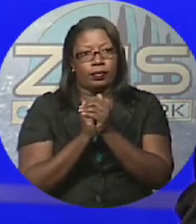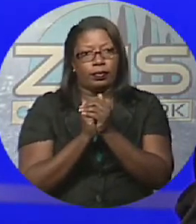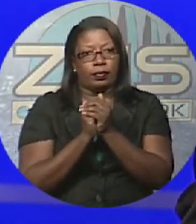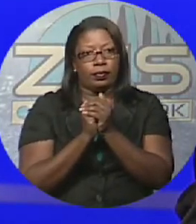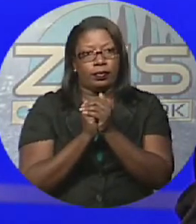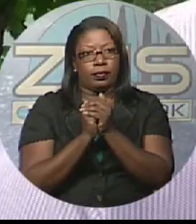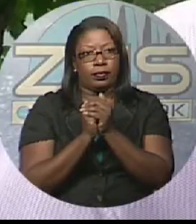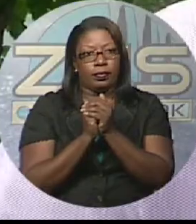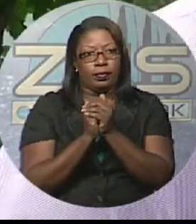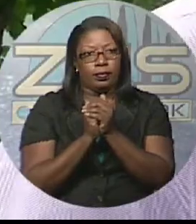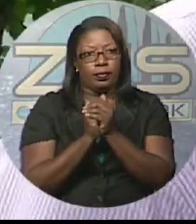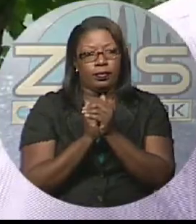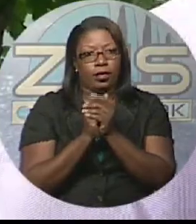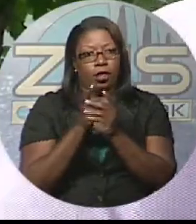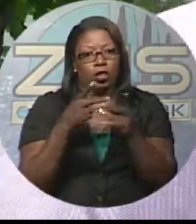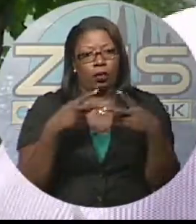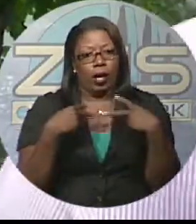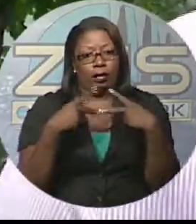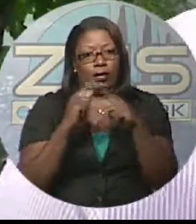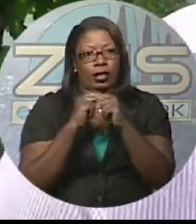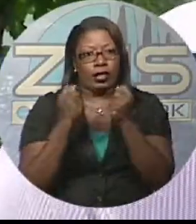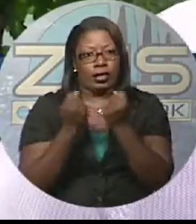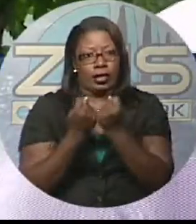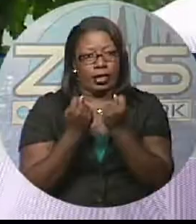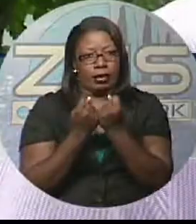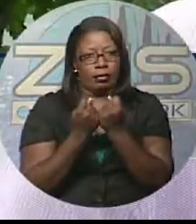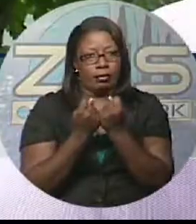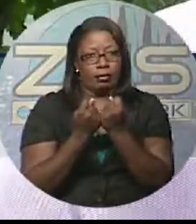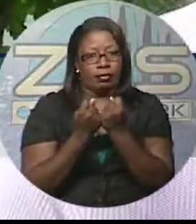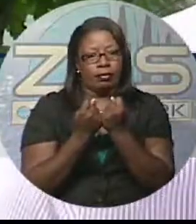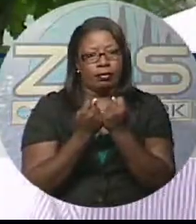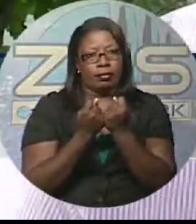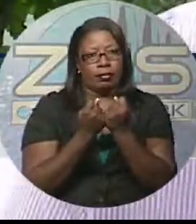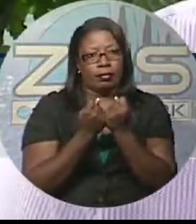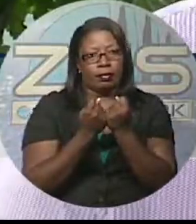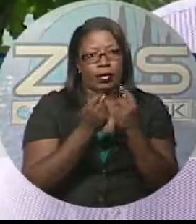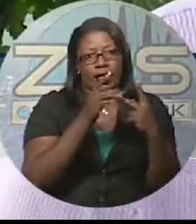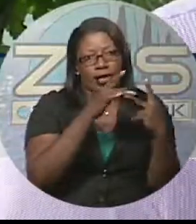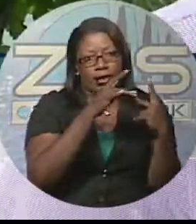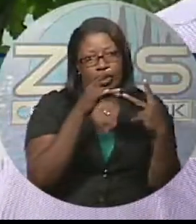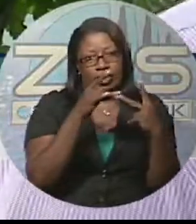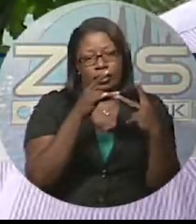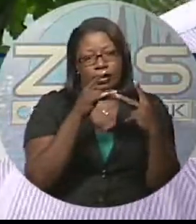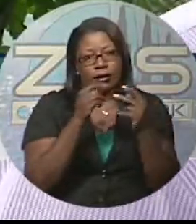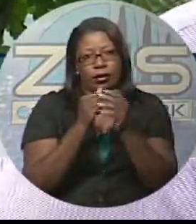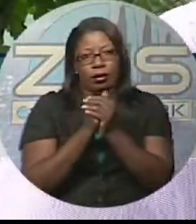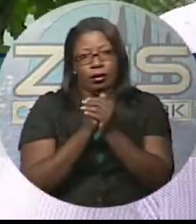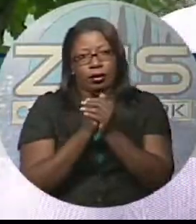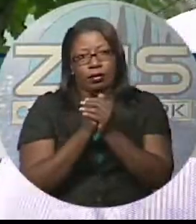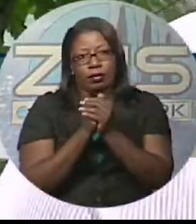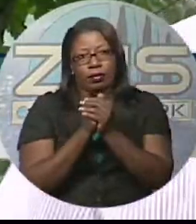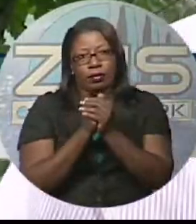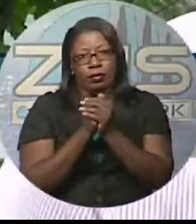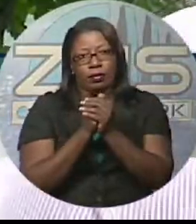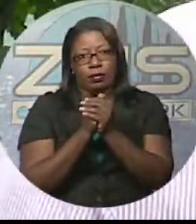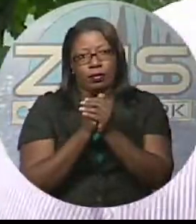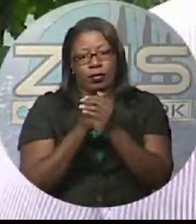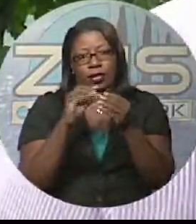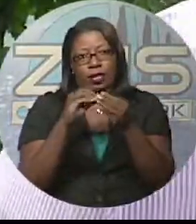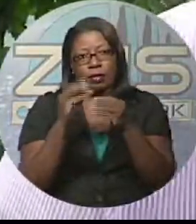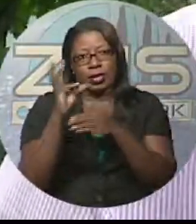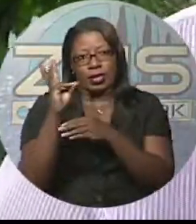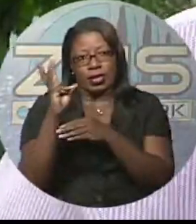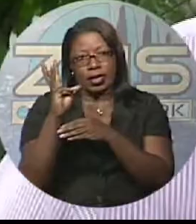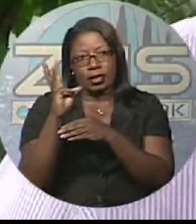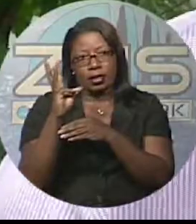round. You have the Team Elite against the Avengers. The Avengers actually made it to the championship last year. They're the number 6 seed, so they'll be